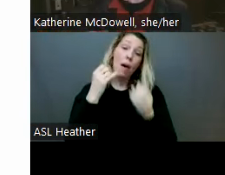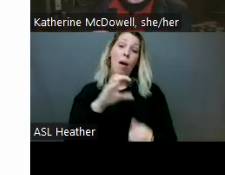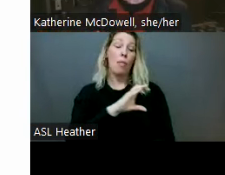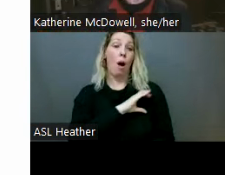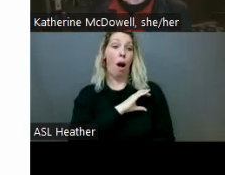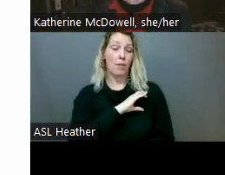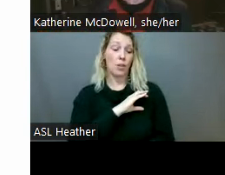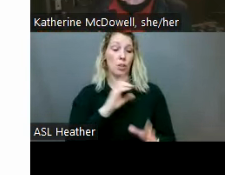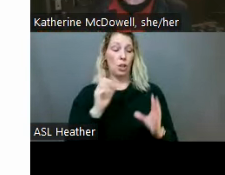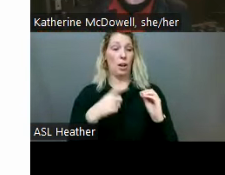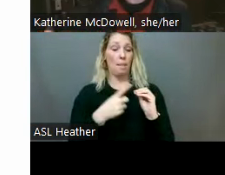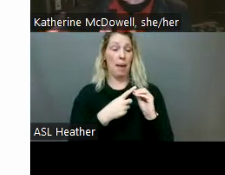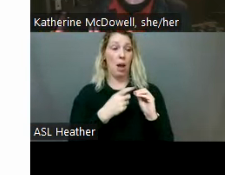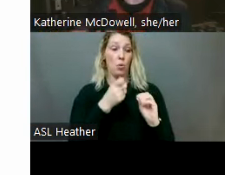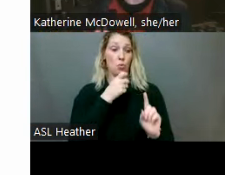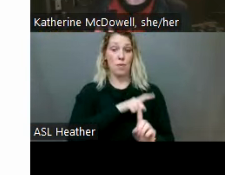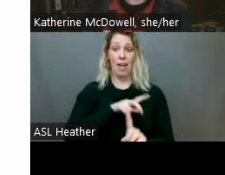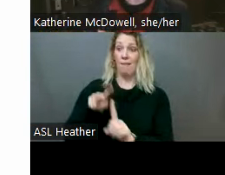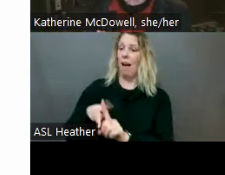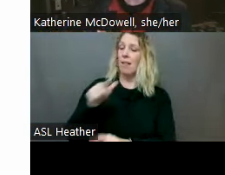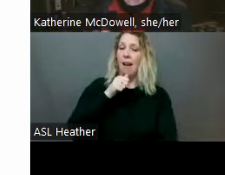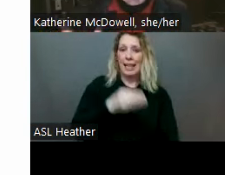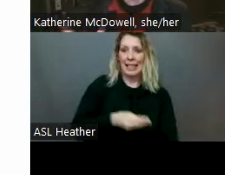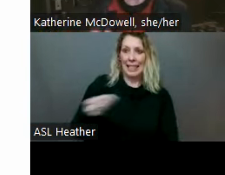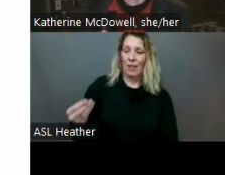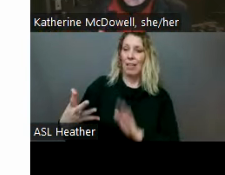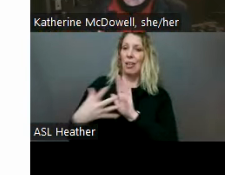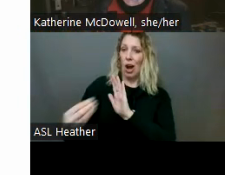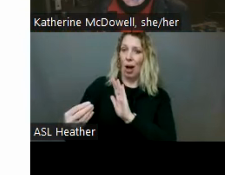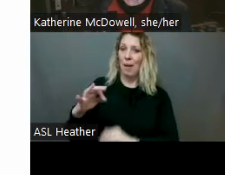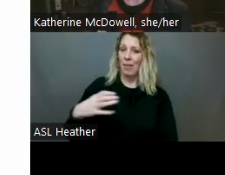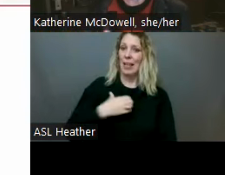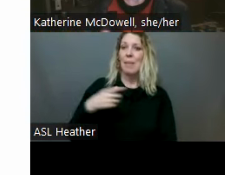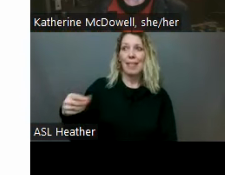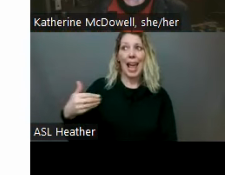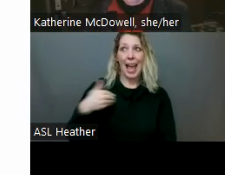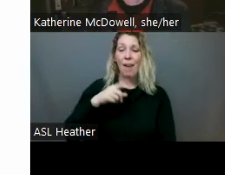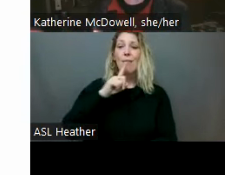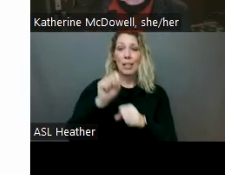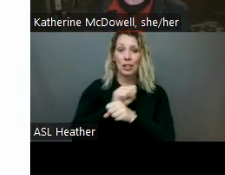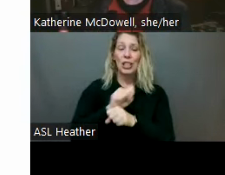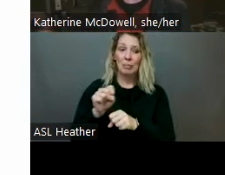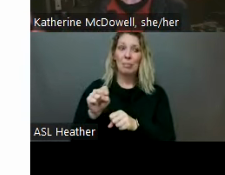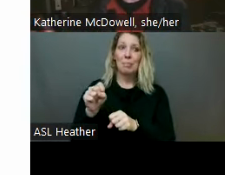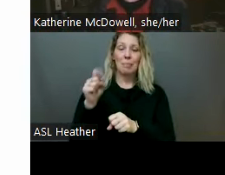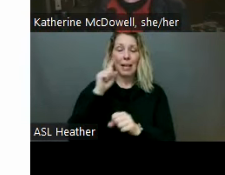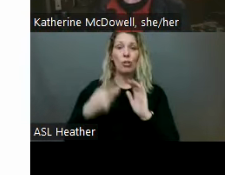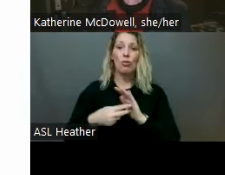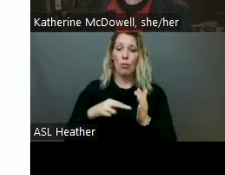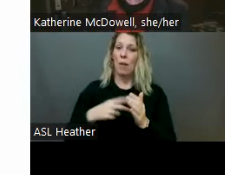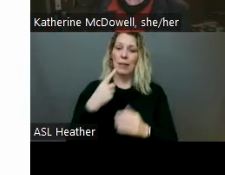officer about whom the complaint was filed was not given a copy of the complaint, they would have I think a legitimate ground for saying that